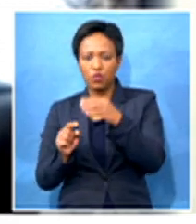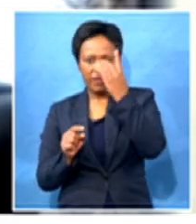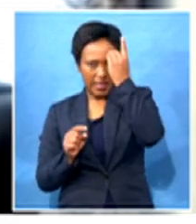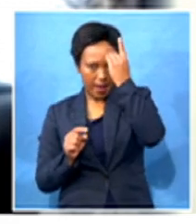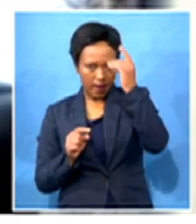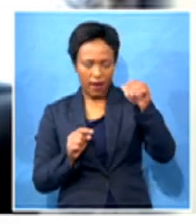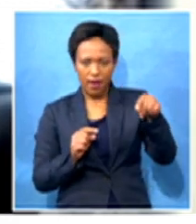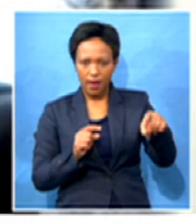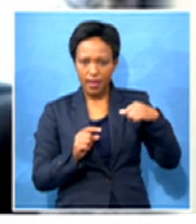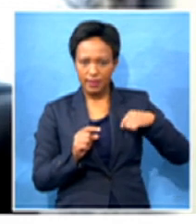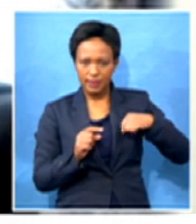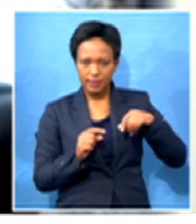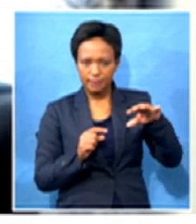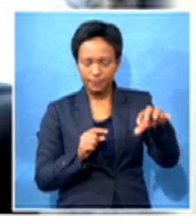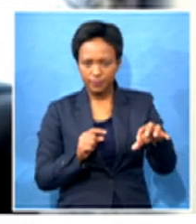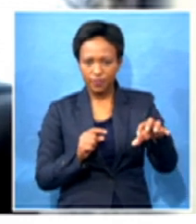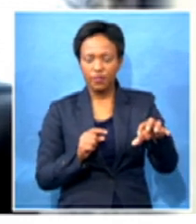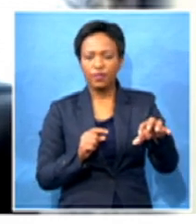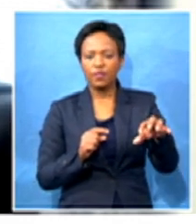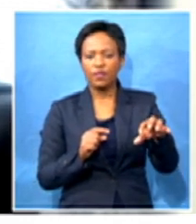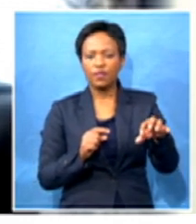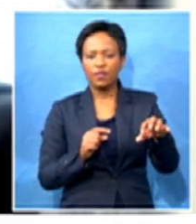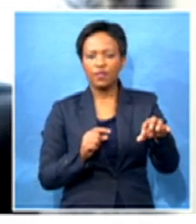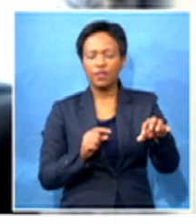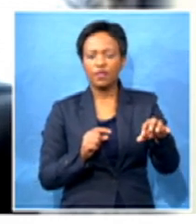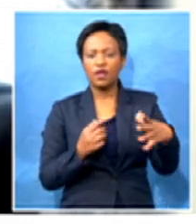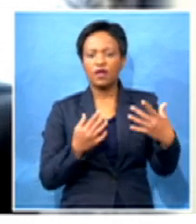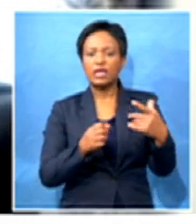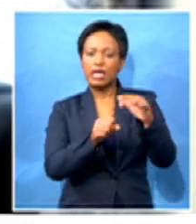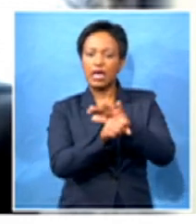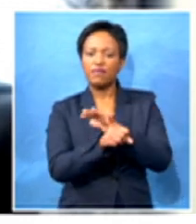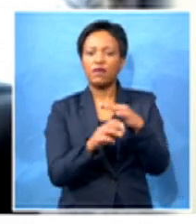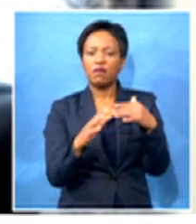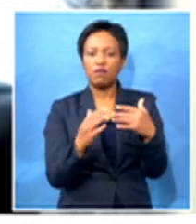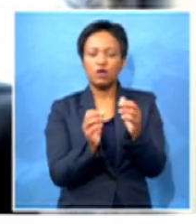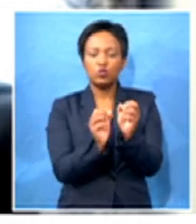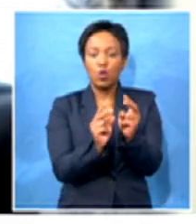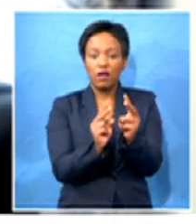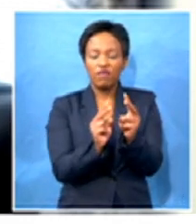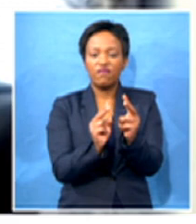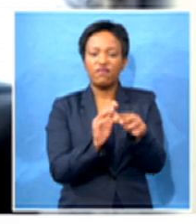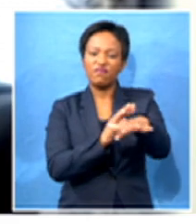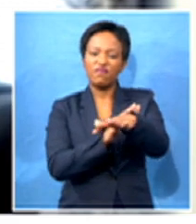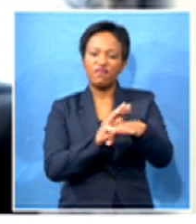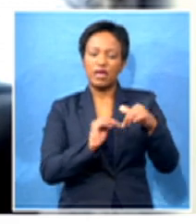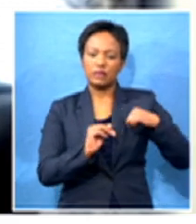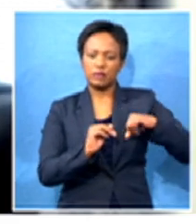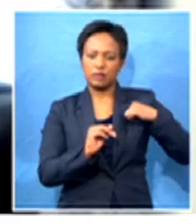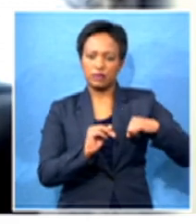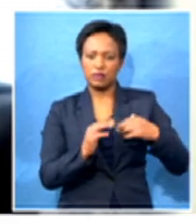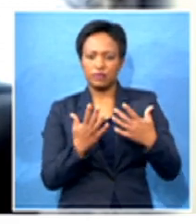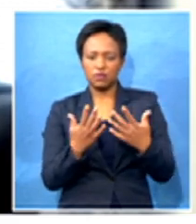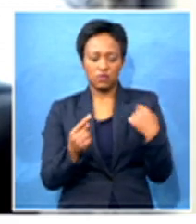is 2. So it covers almost 12 districts. As of now,